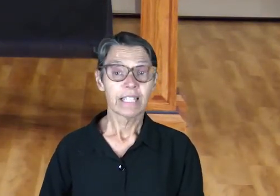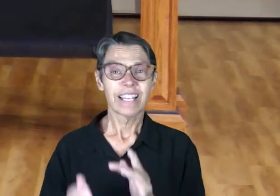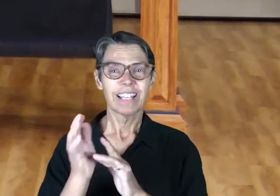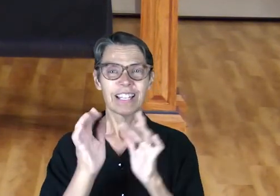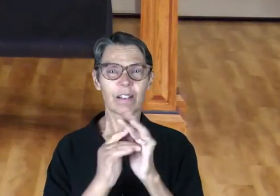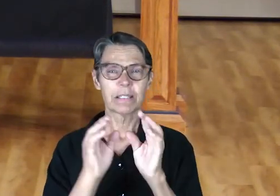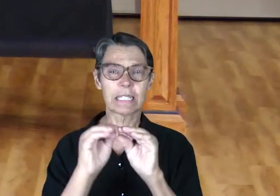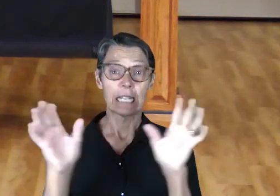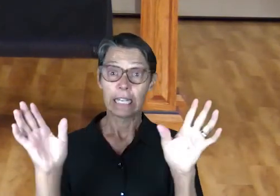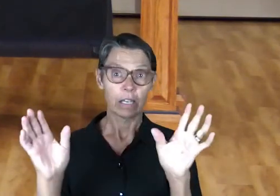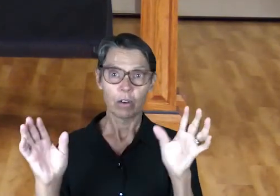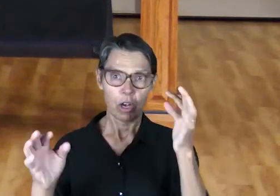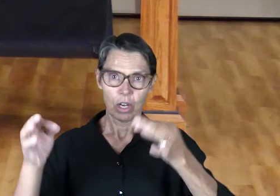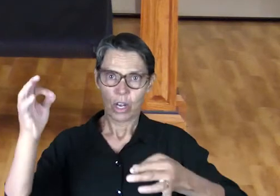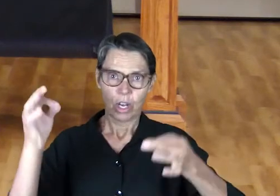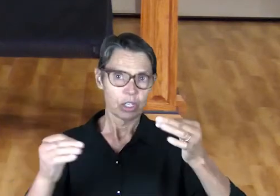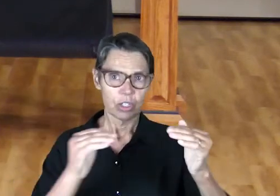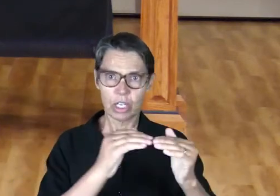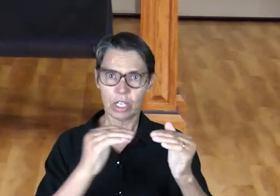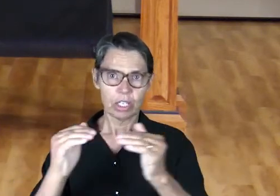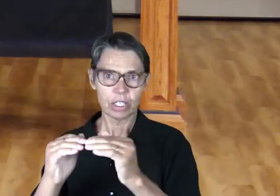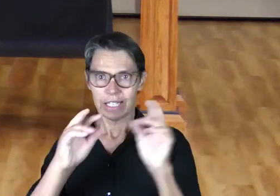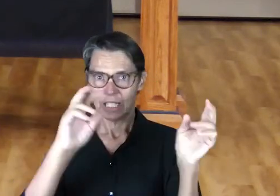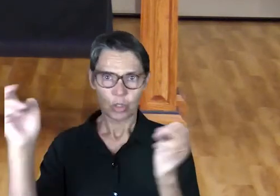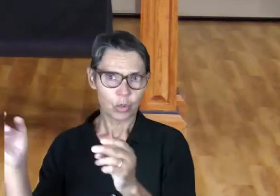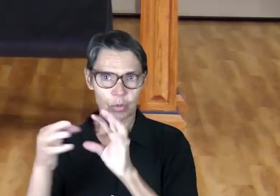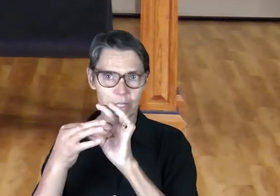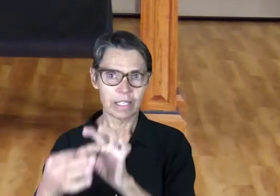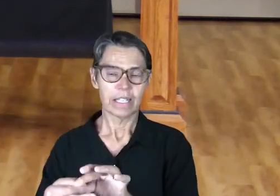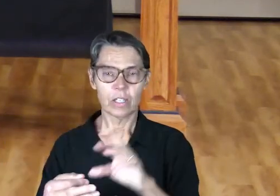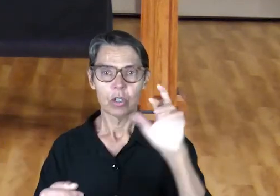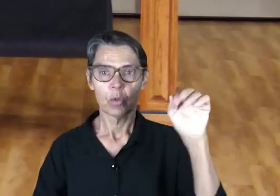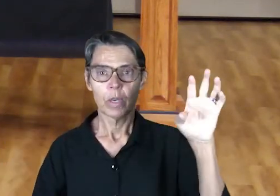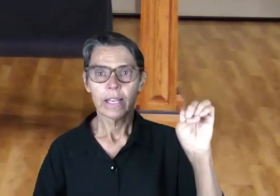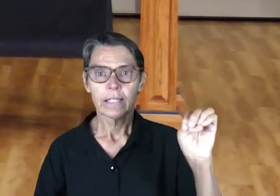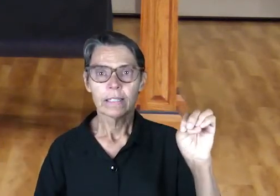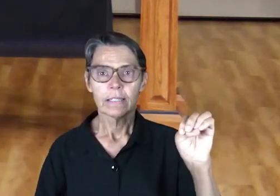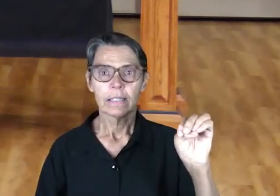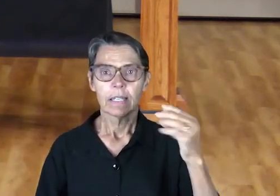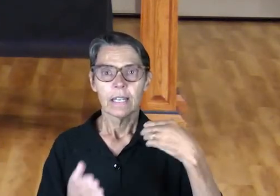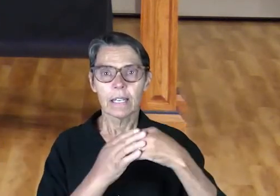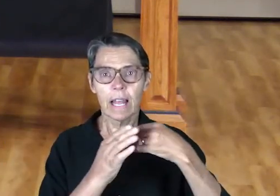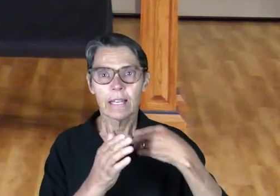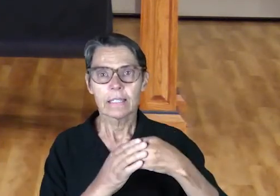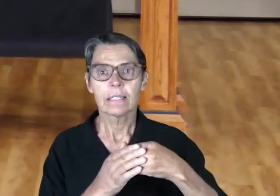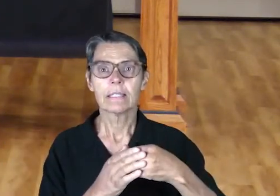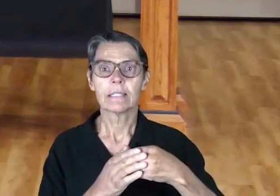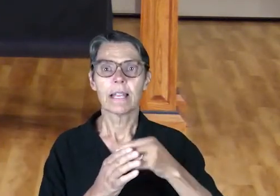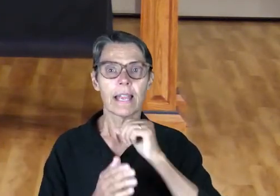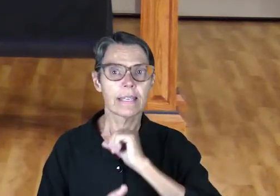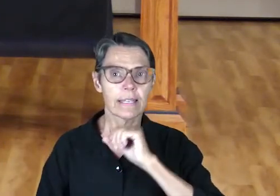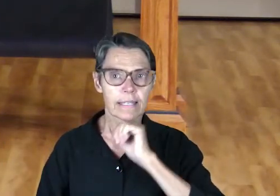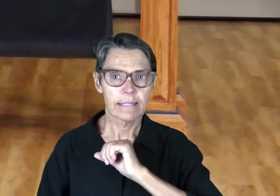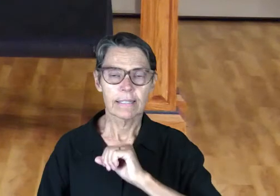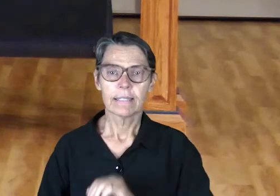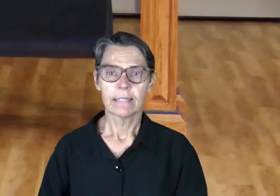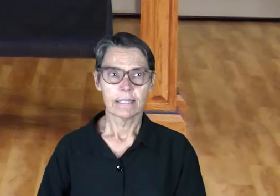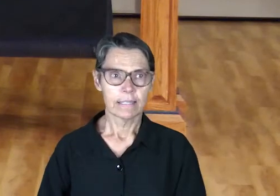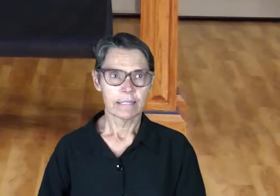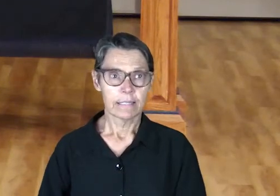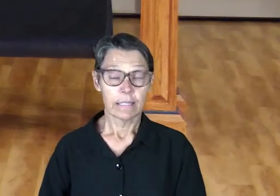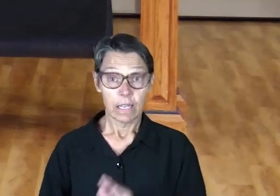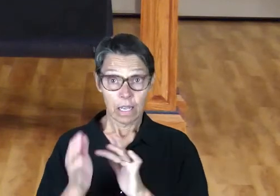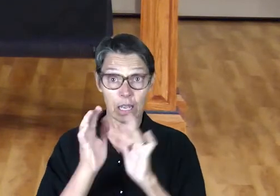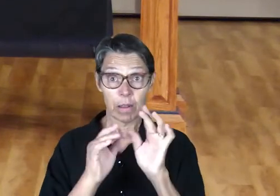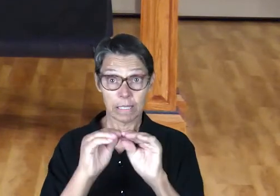I think the Bible is pretty clear on justice issues for race and class and age. I